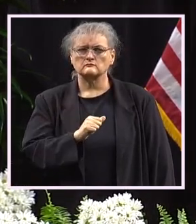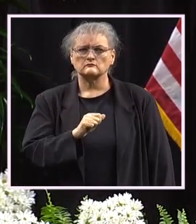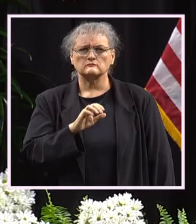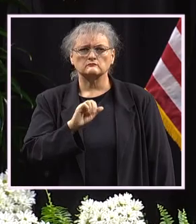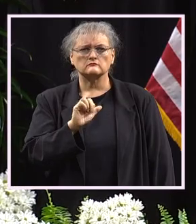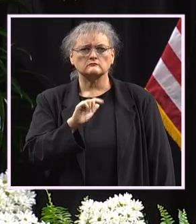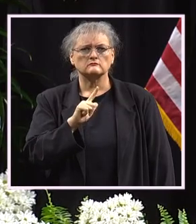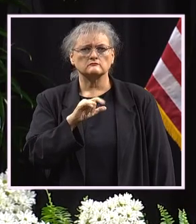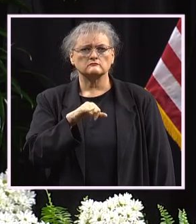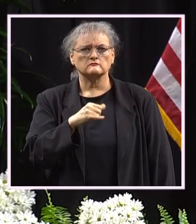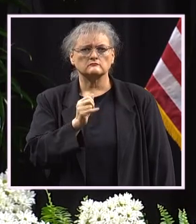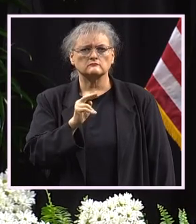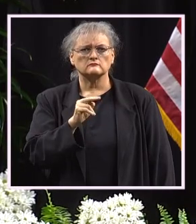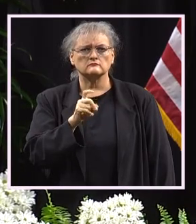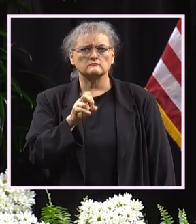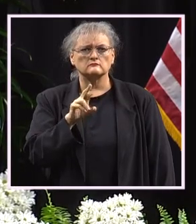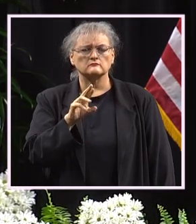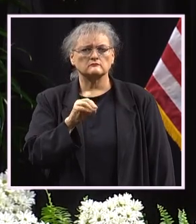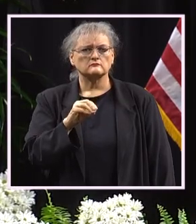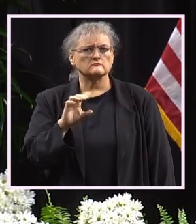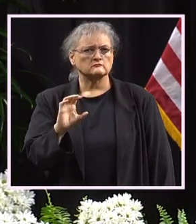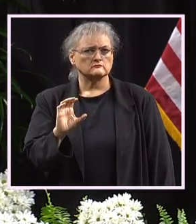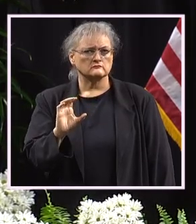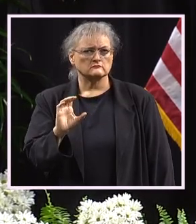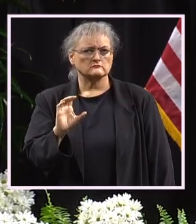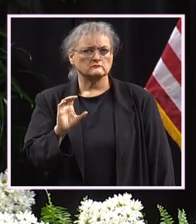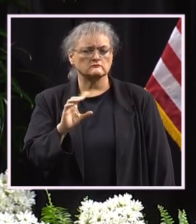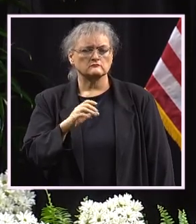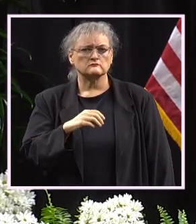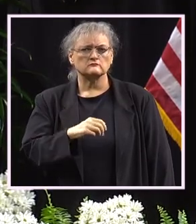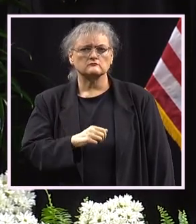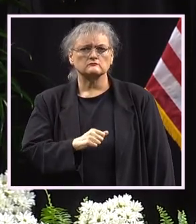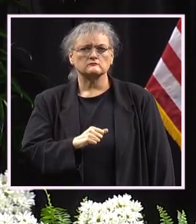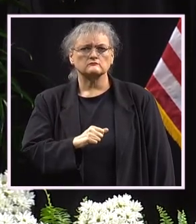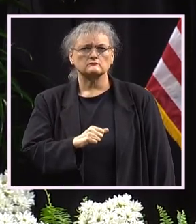Alejandro Castillon, MBA.